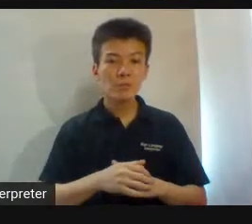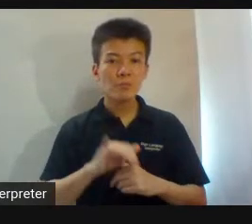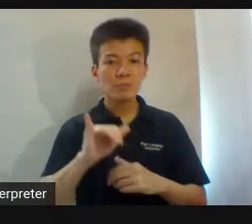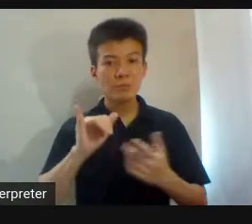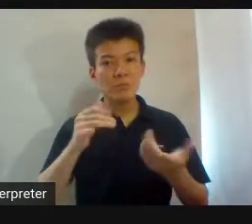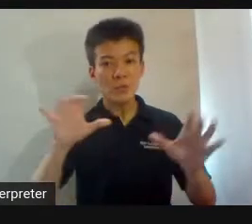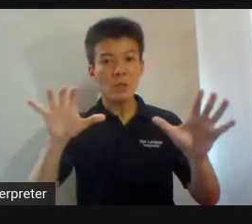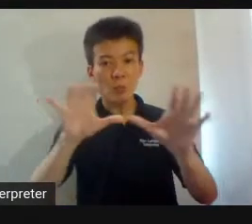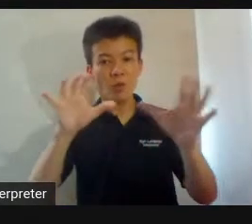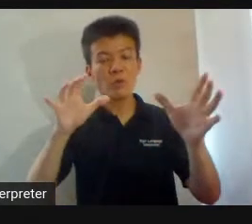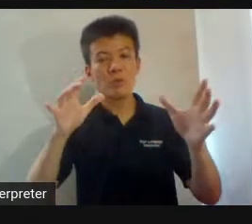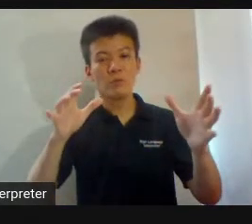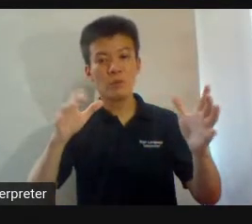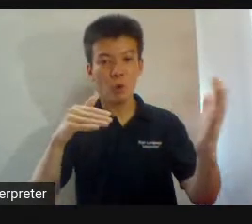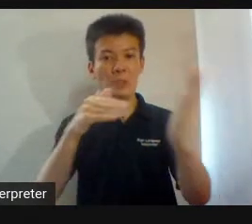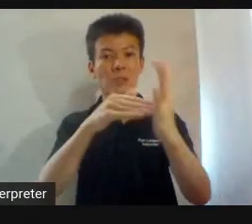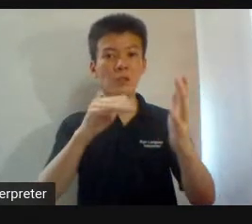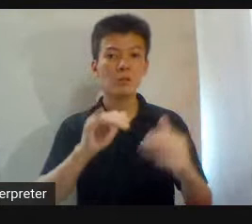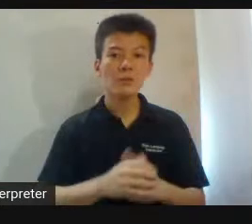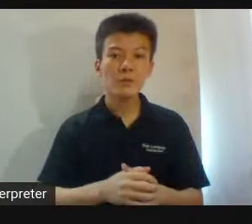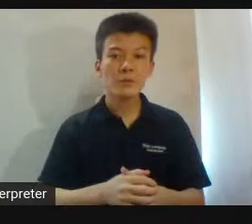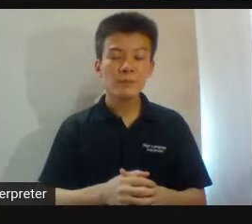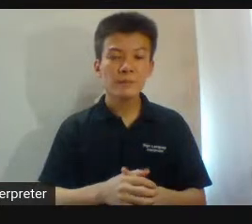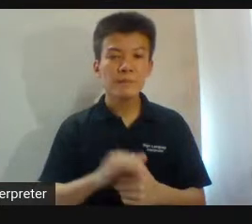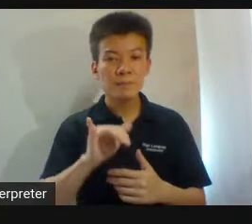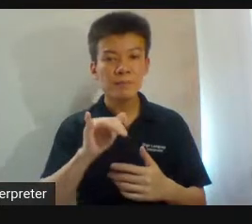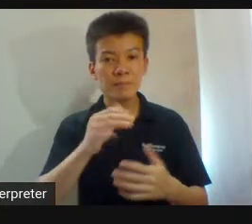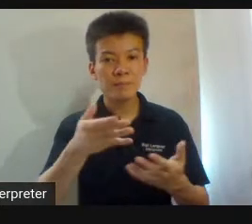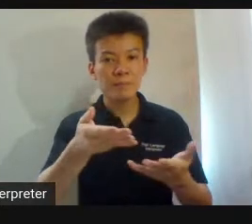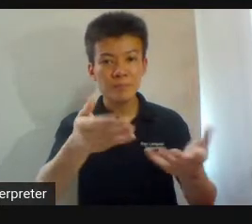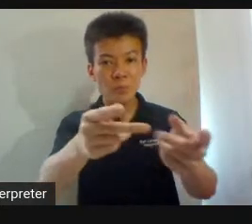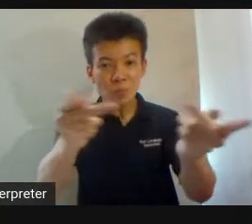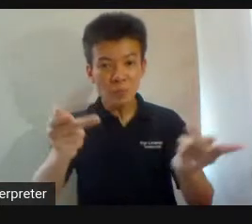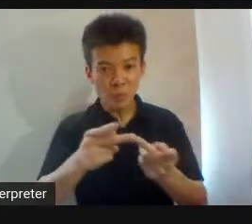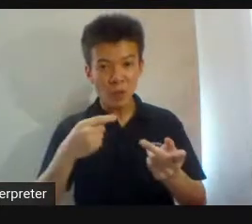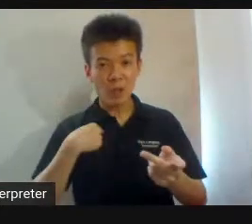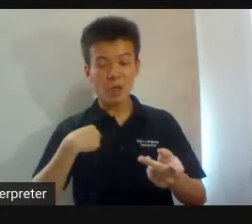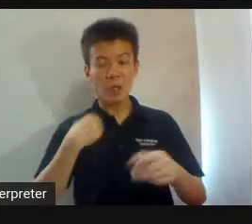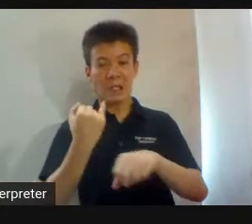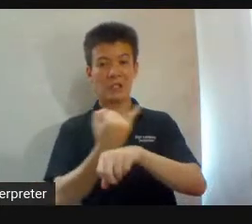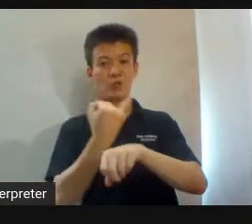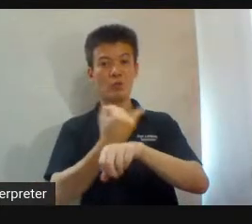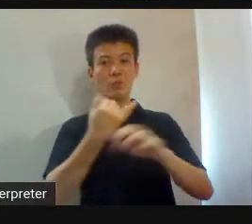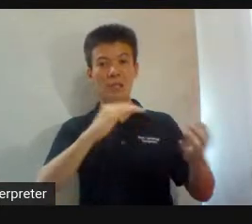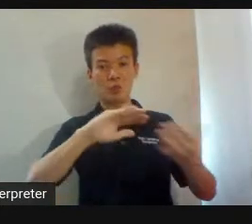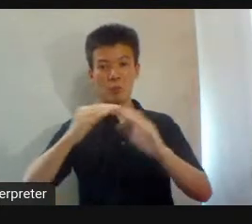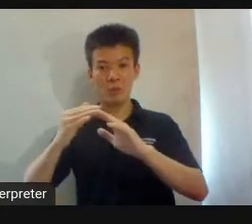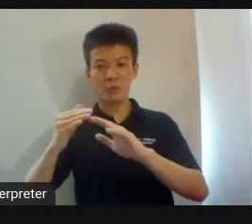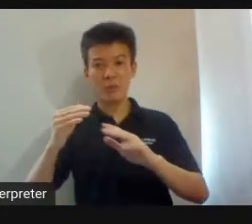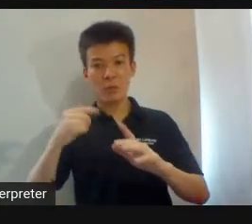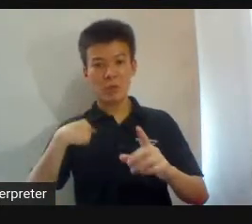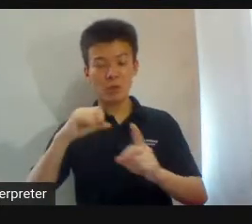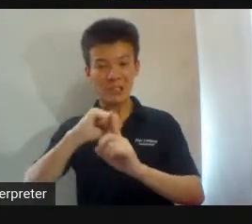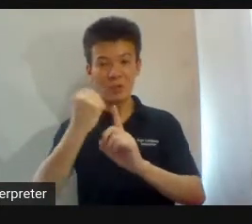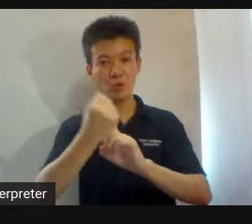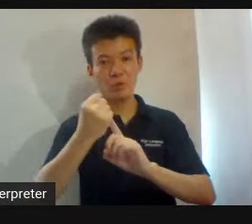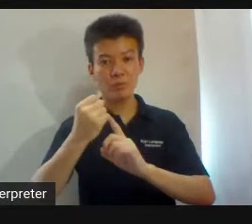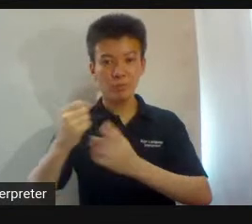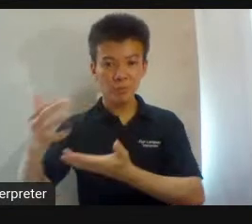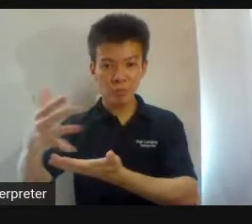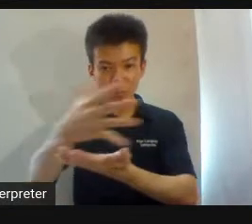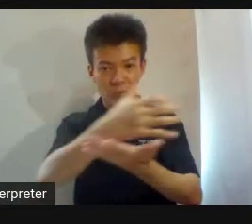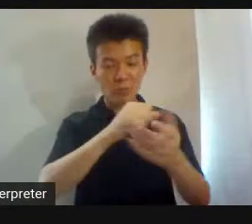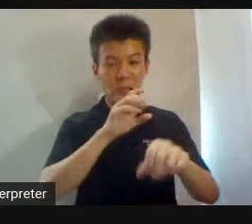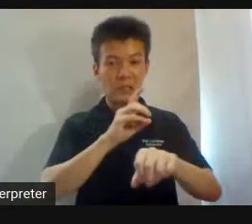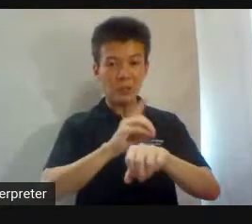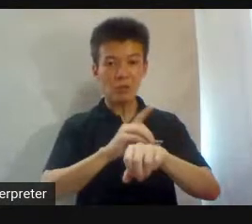barriers and obstacles that are in place. And it is our job as a community, our social collective duty